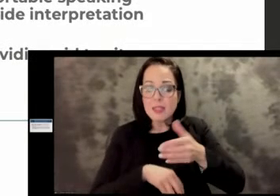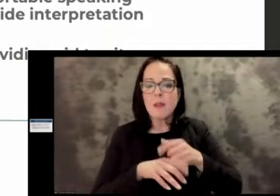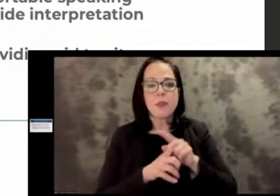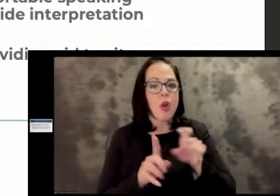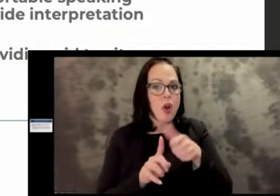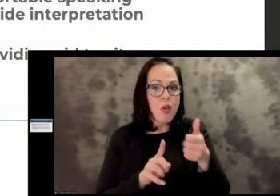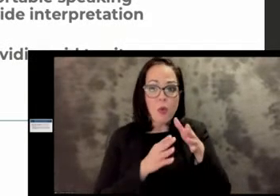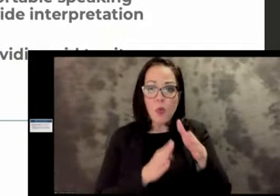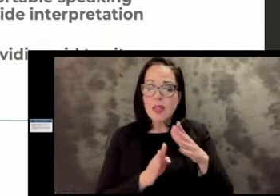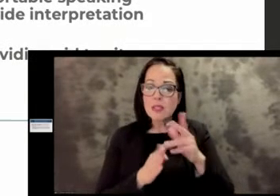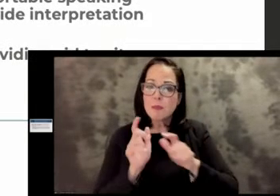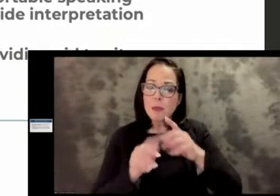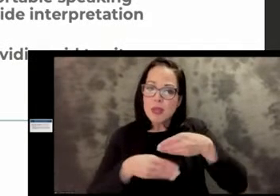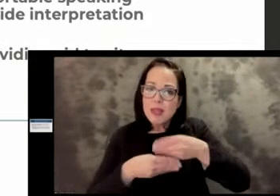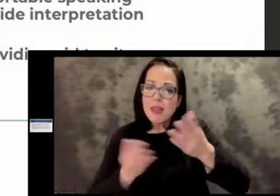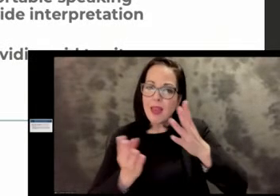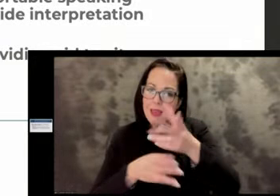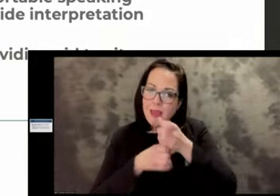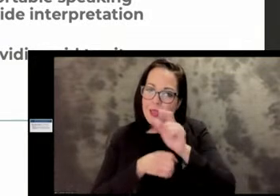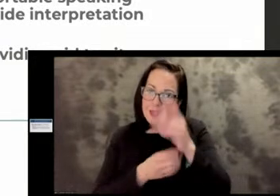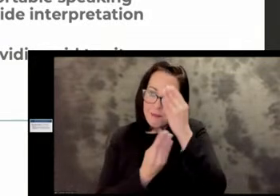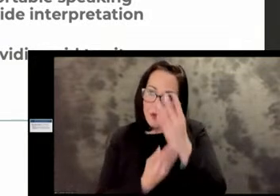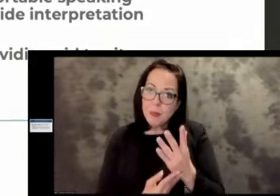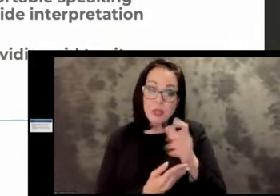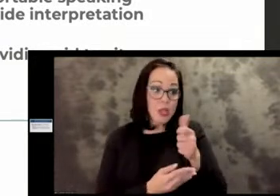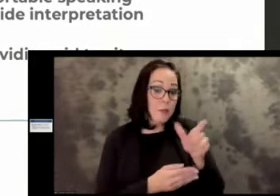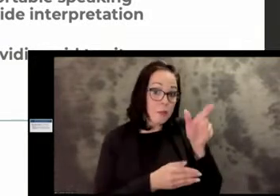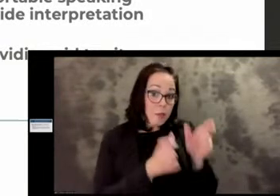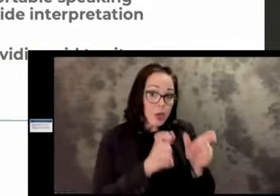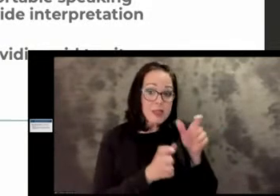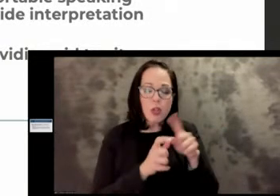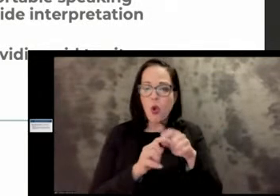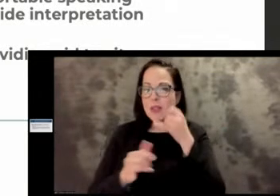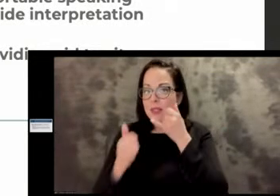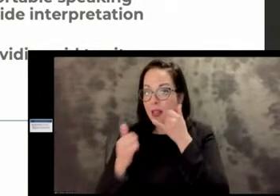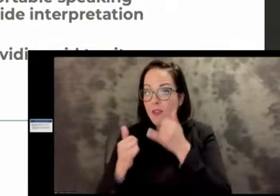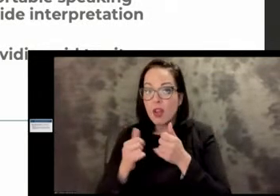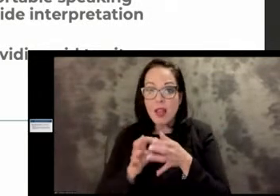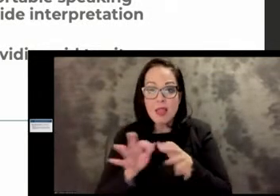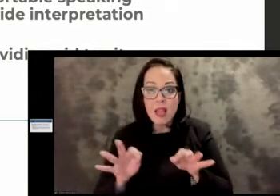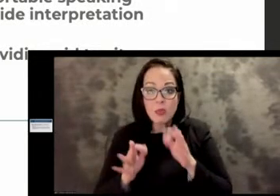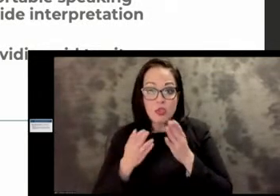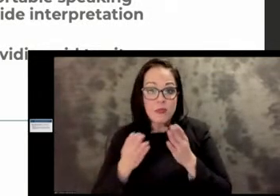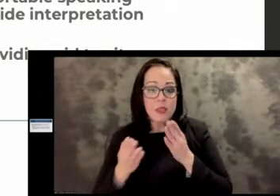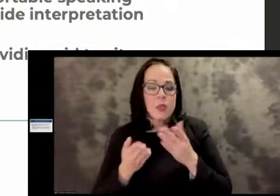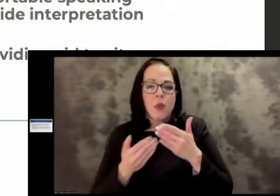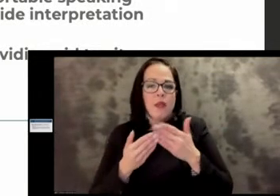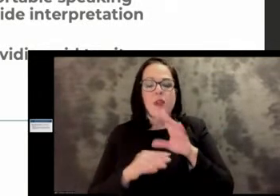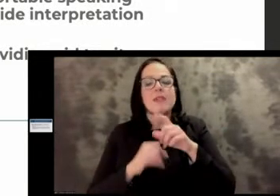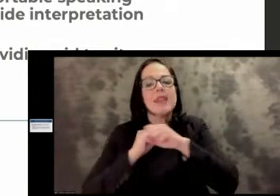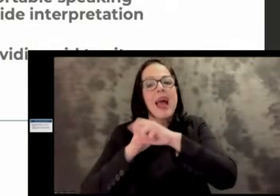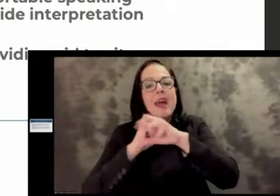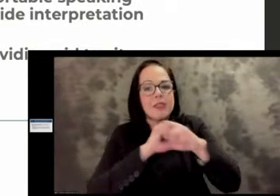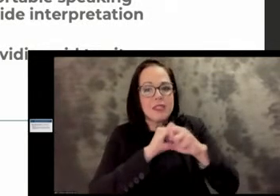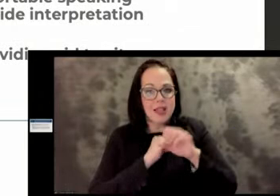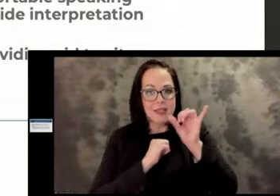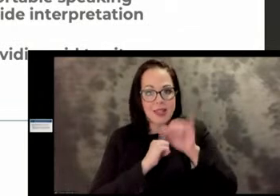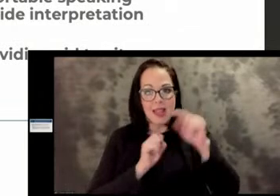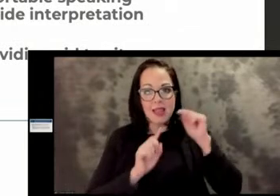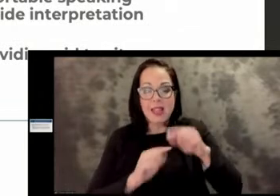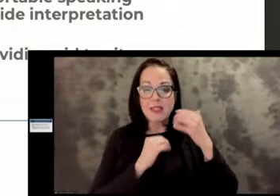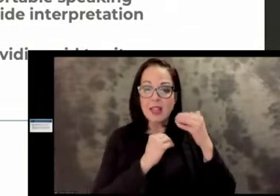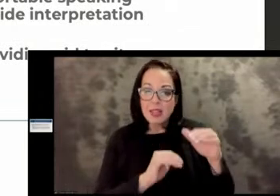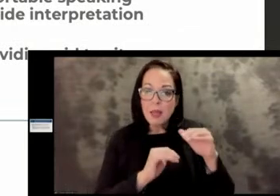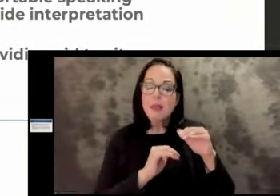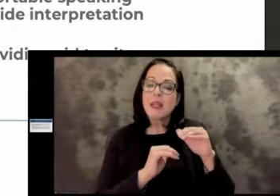get this information. So it's in-person or telephonic language services, again, that advertise to limited English